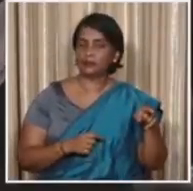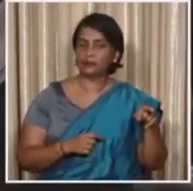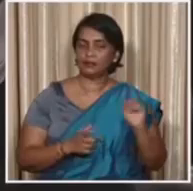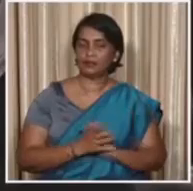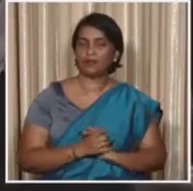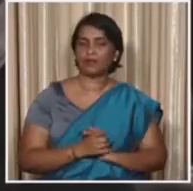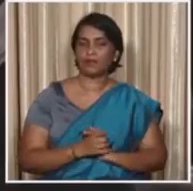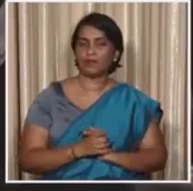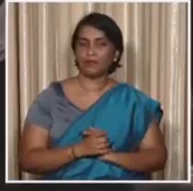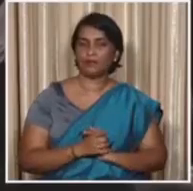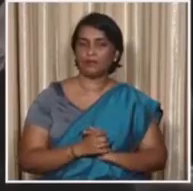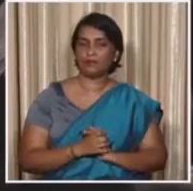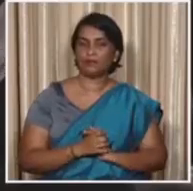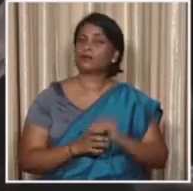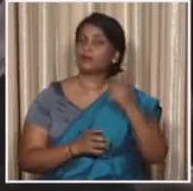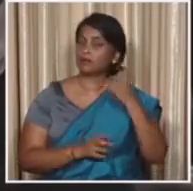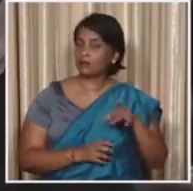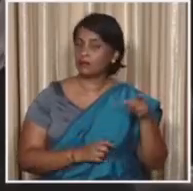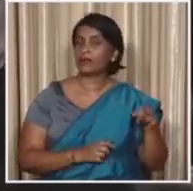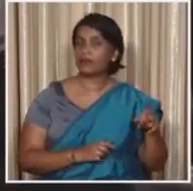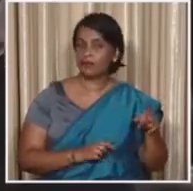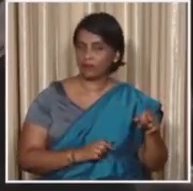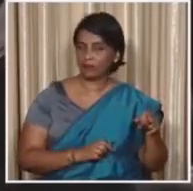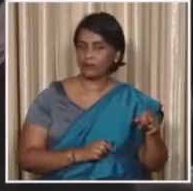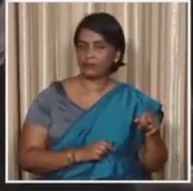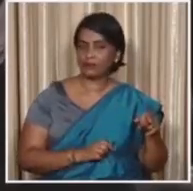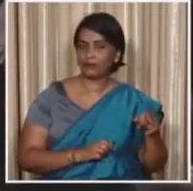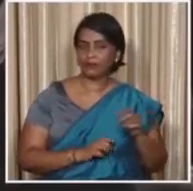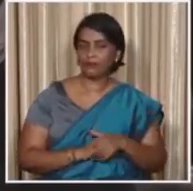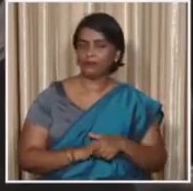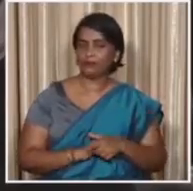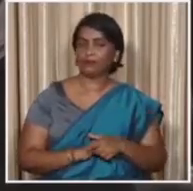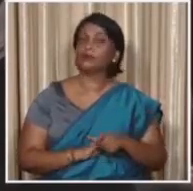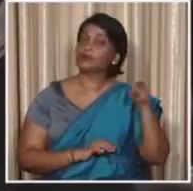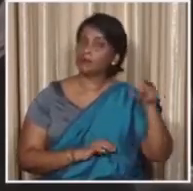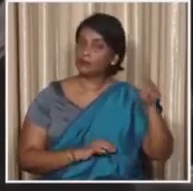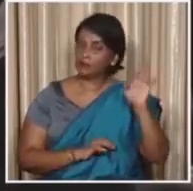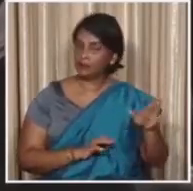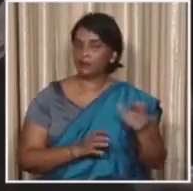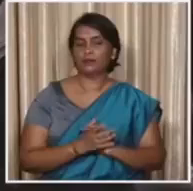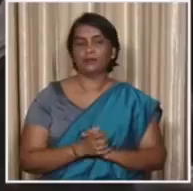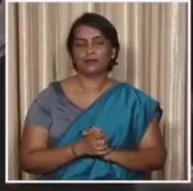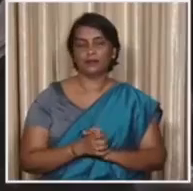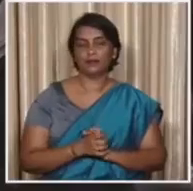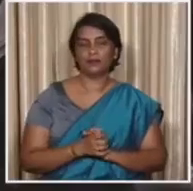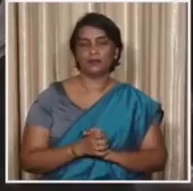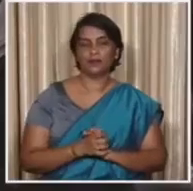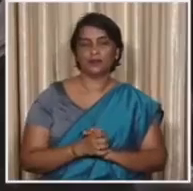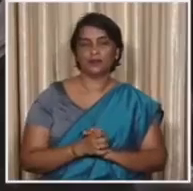he will be forever remembered as Ranil Rajapaksa, the racist.